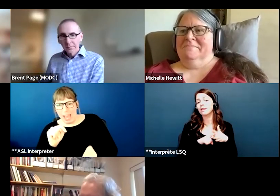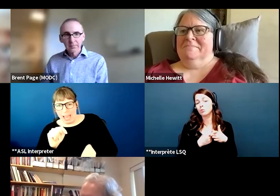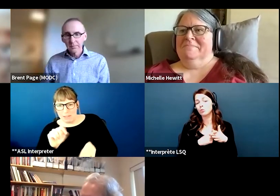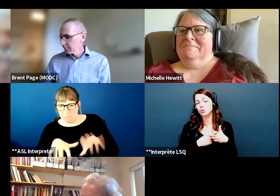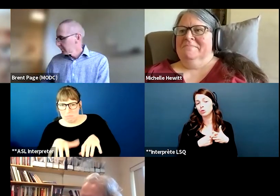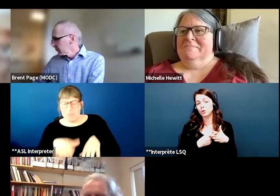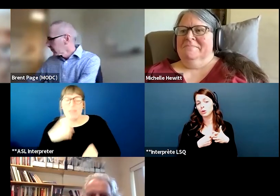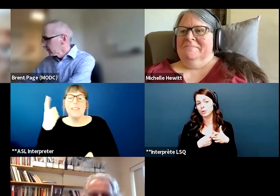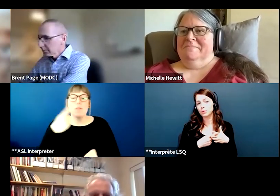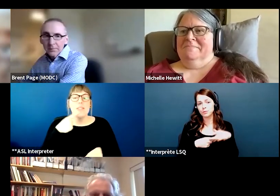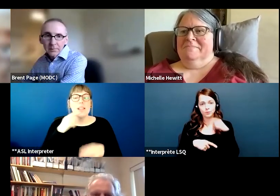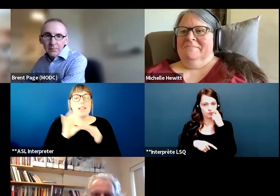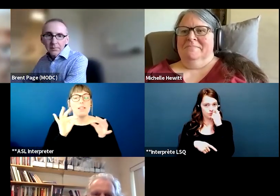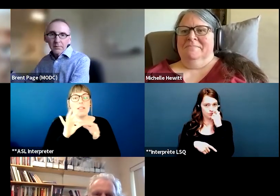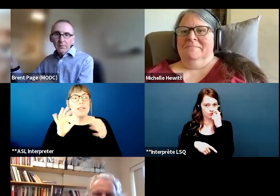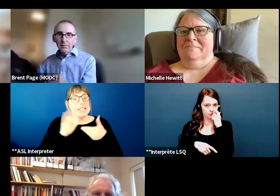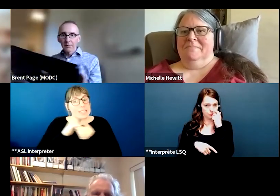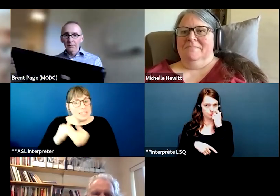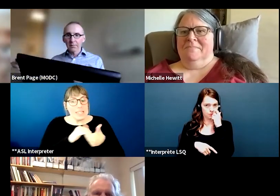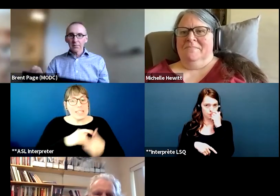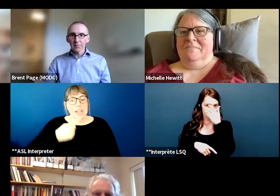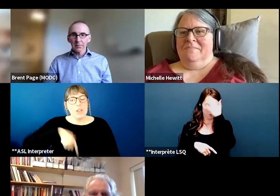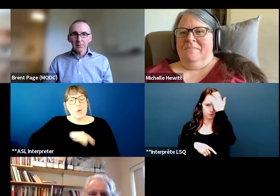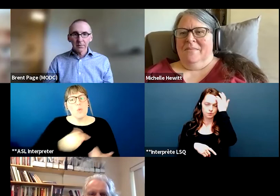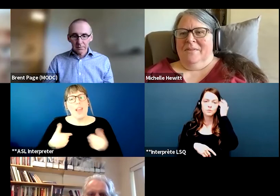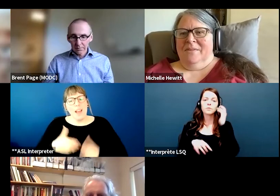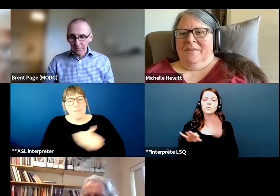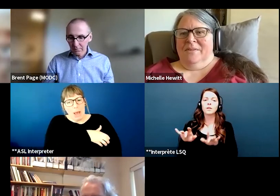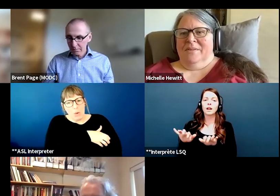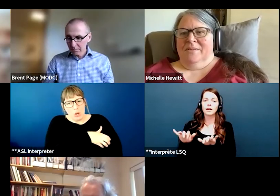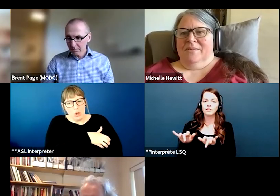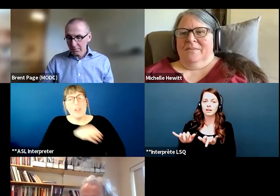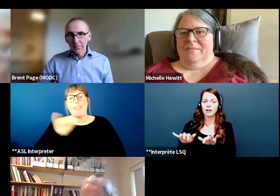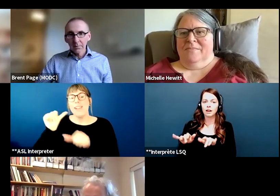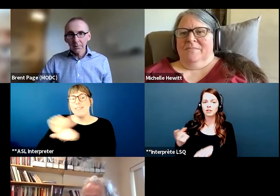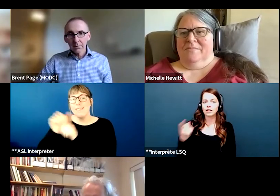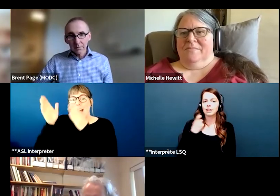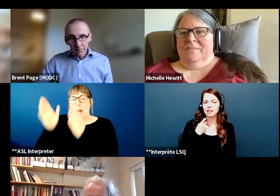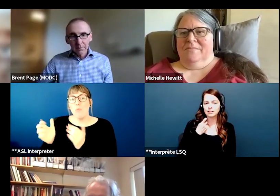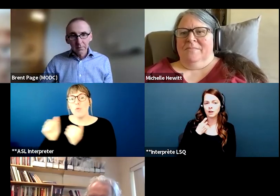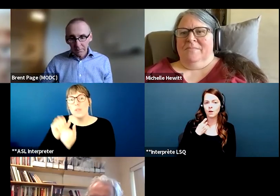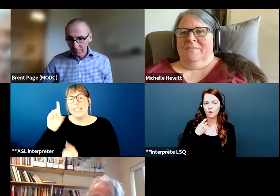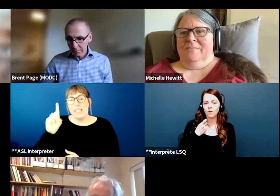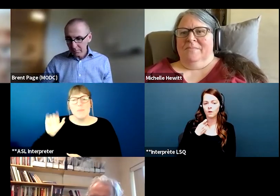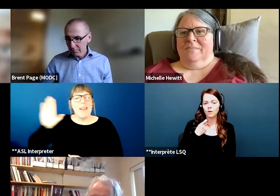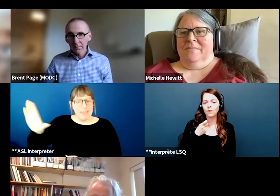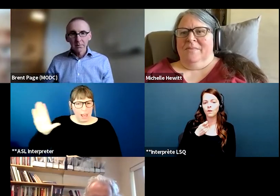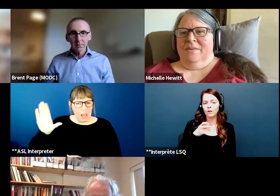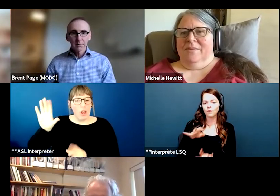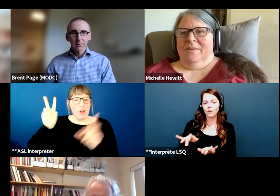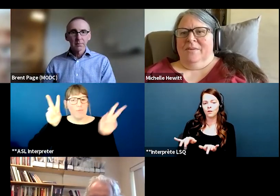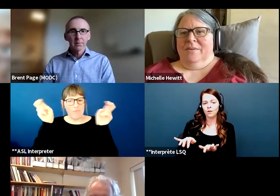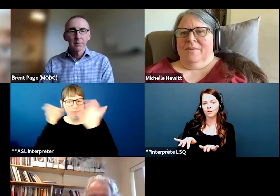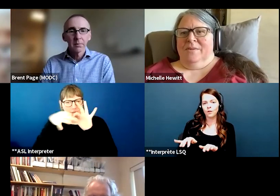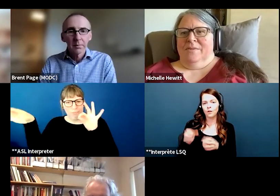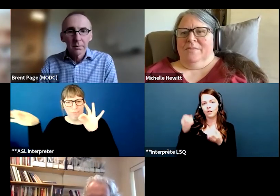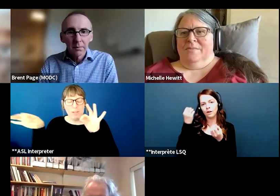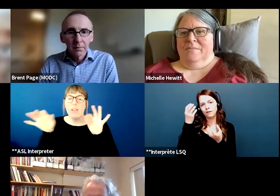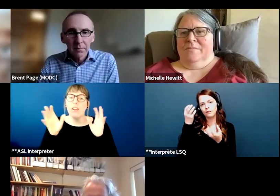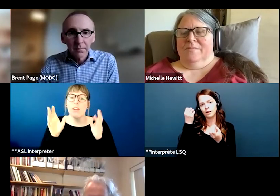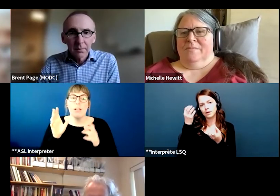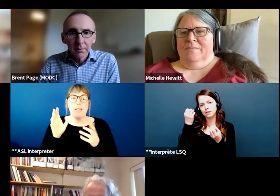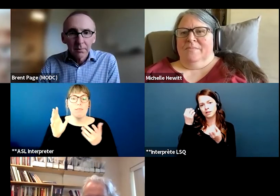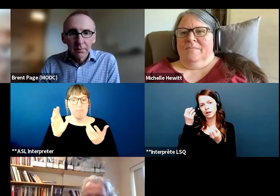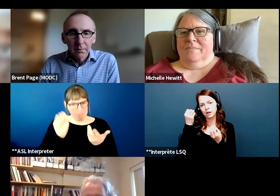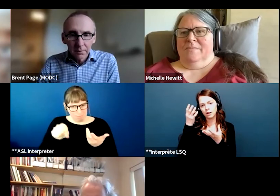says, "Together we hold the power," which is the Voice of Albertans with Disabilities motto. But that cannot be realized without all of us